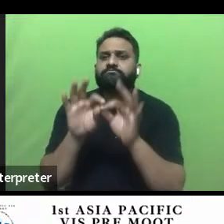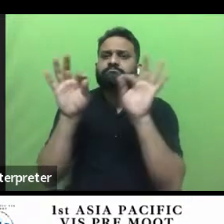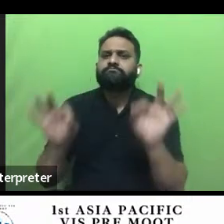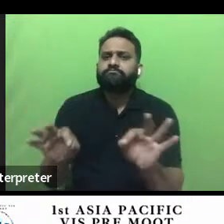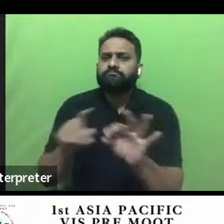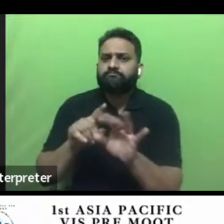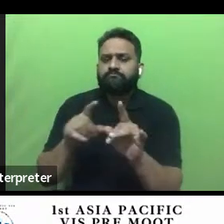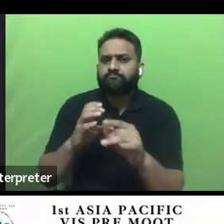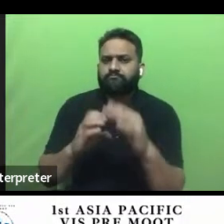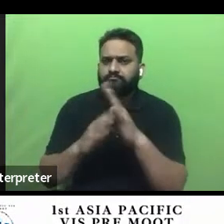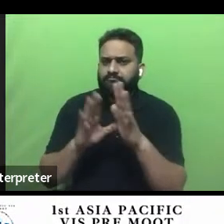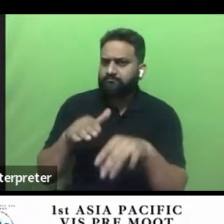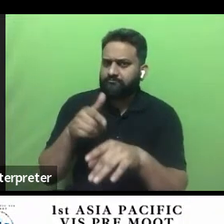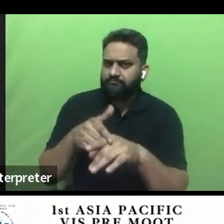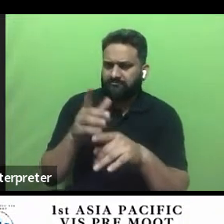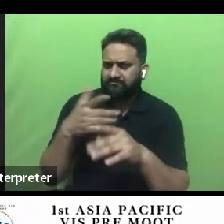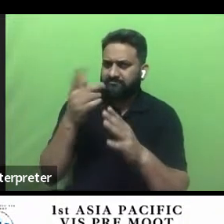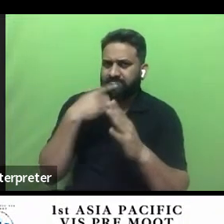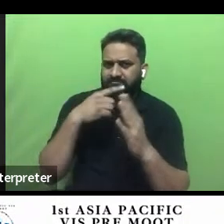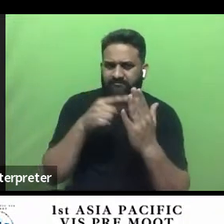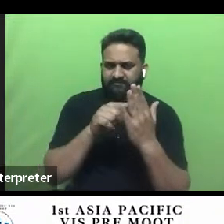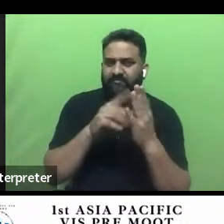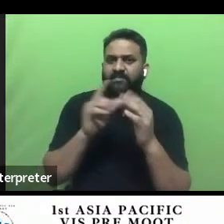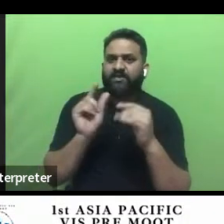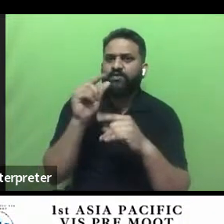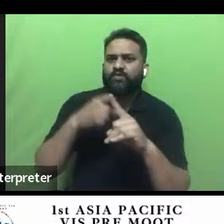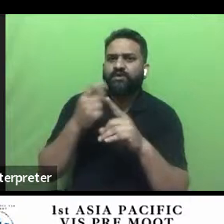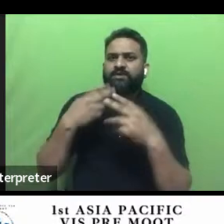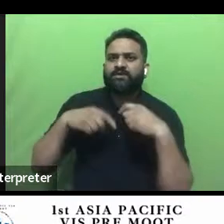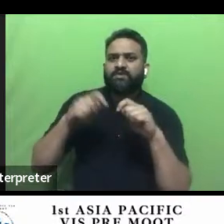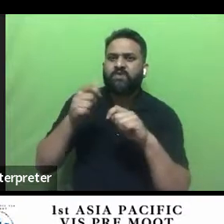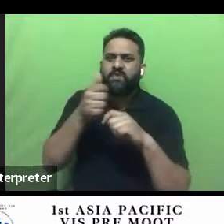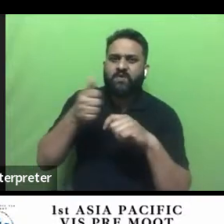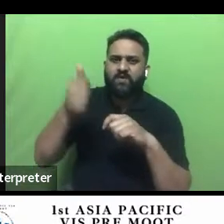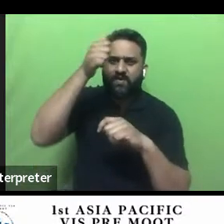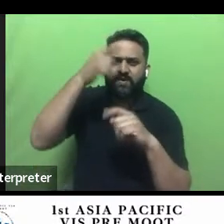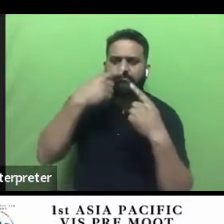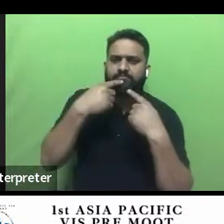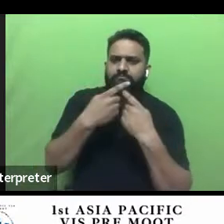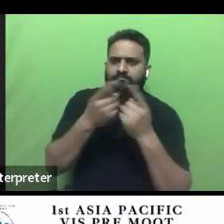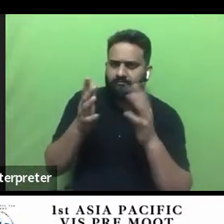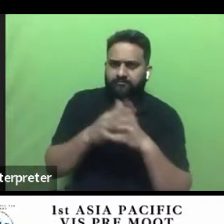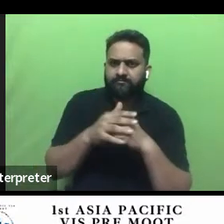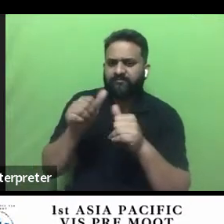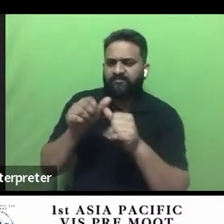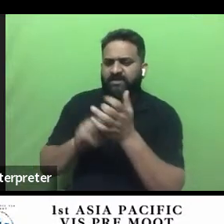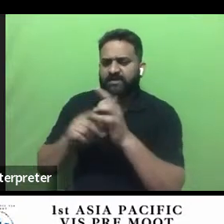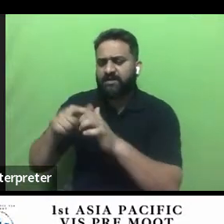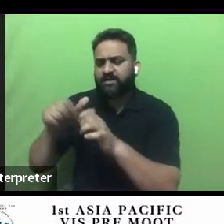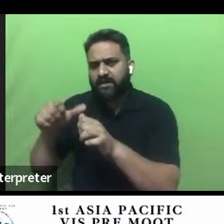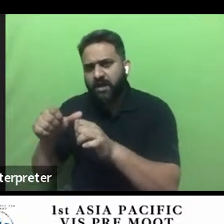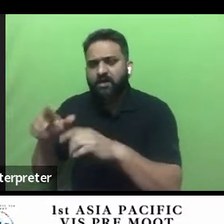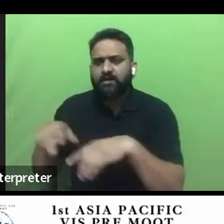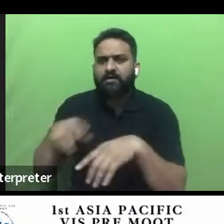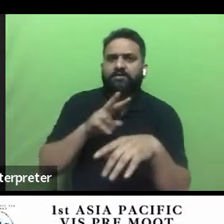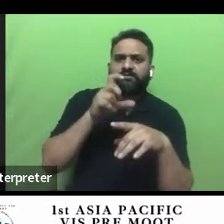highlighted by the United Kingdom Supreme Court in the case of Enka versus Chubb, wherein in